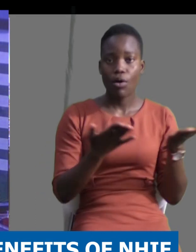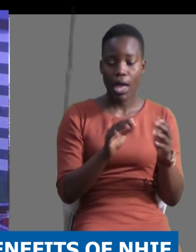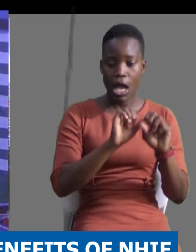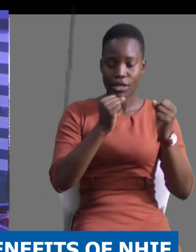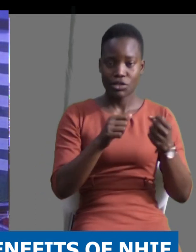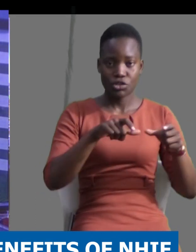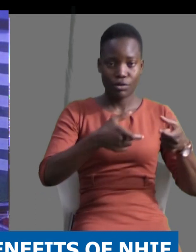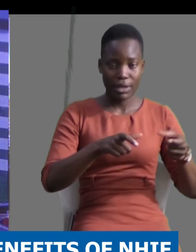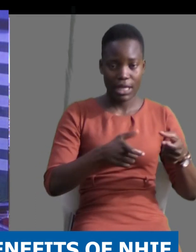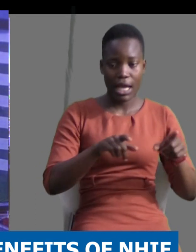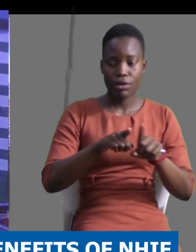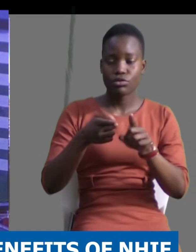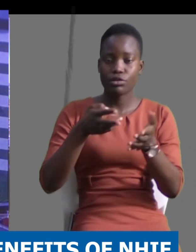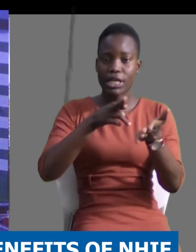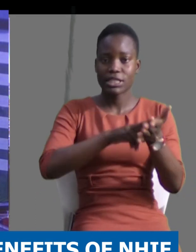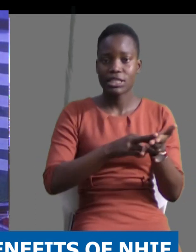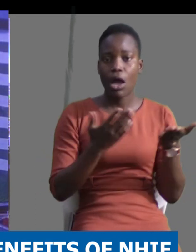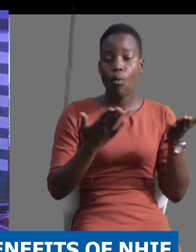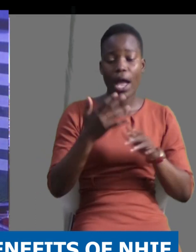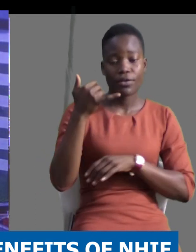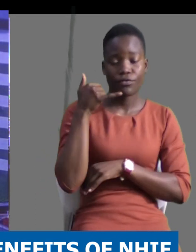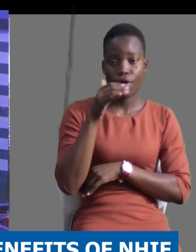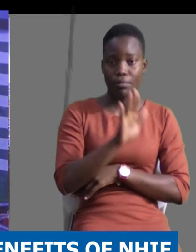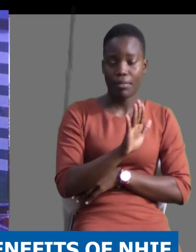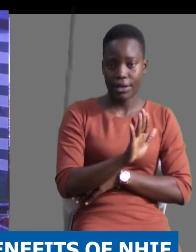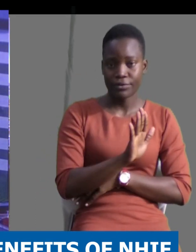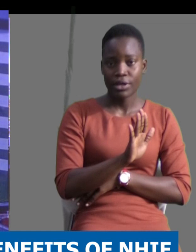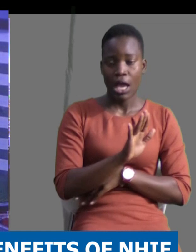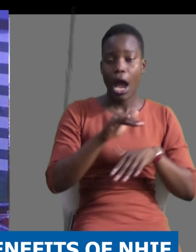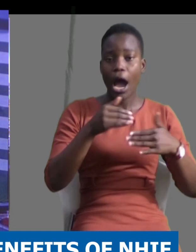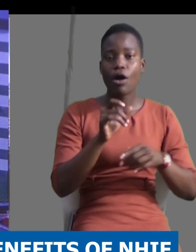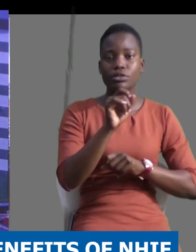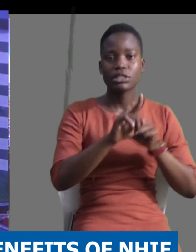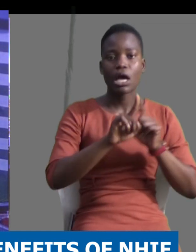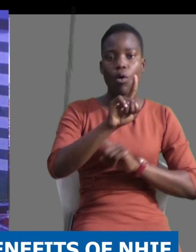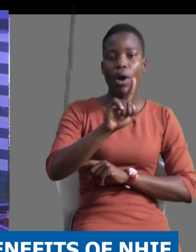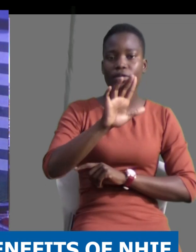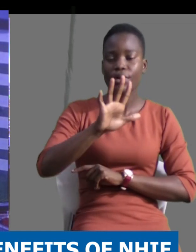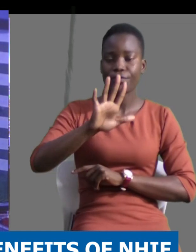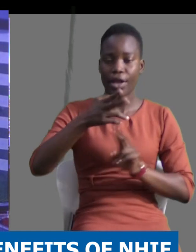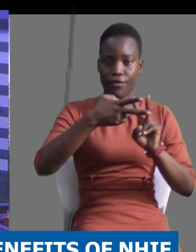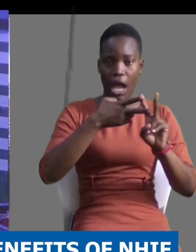social media that you already mentioned. They can be registered on the phone just by dialing